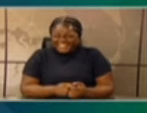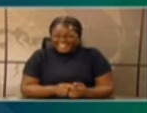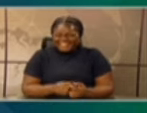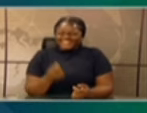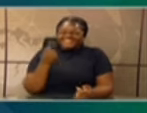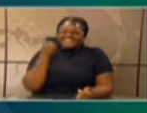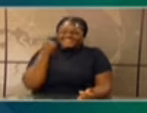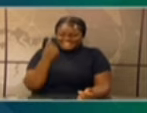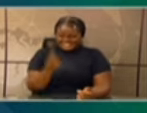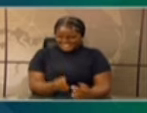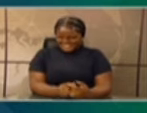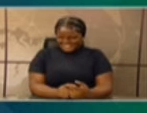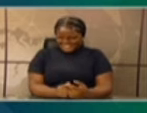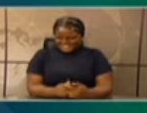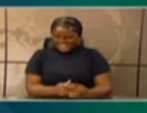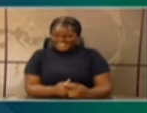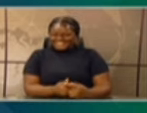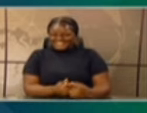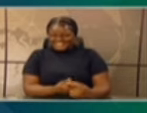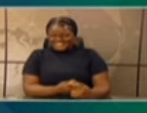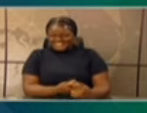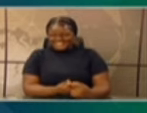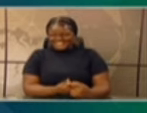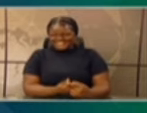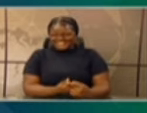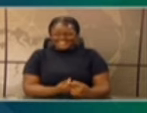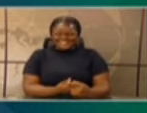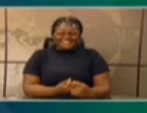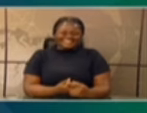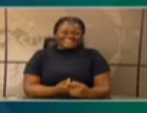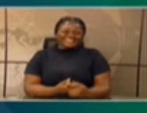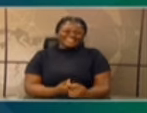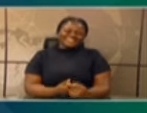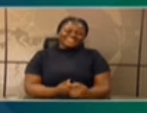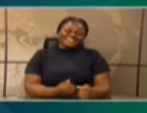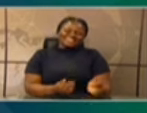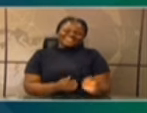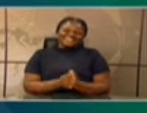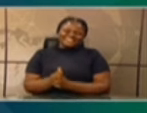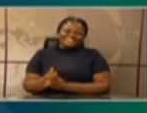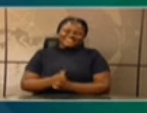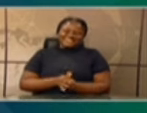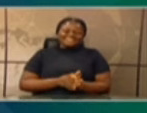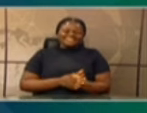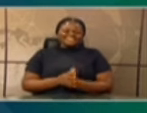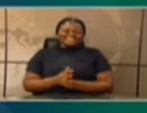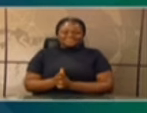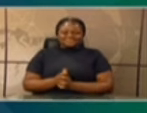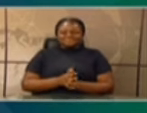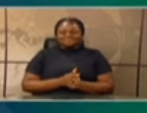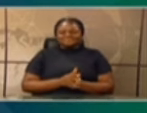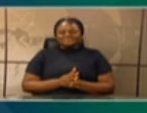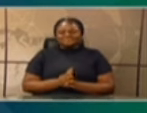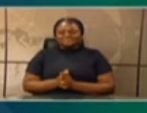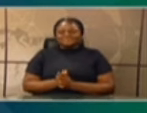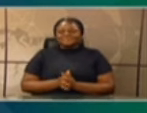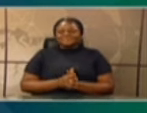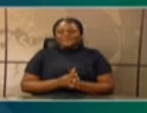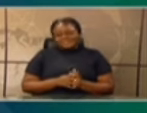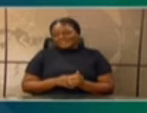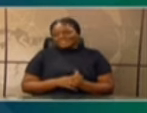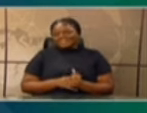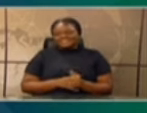What's it? What the wrong? See. Nah, yeah, sir. But I think so. Maybe I will